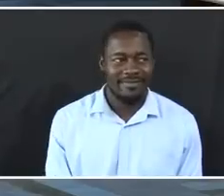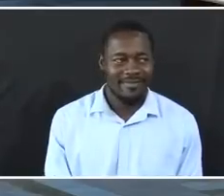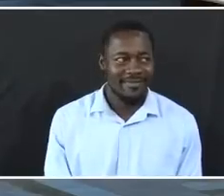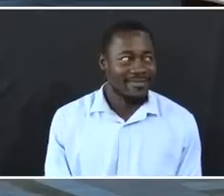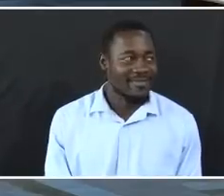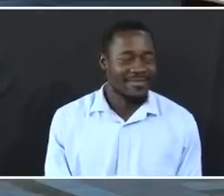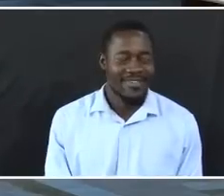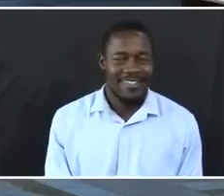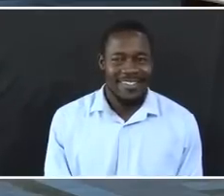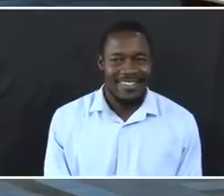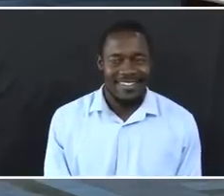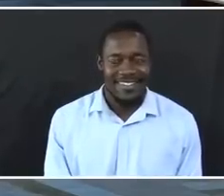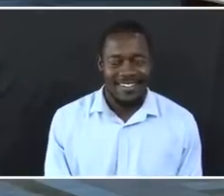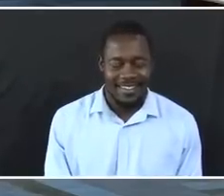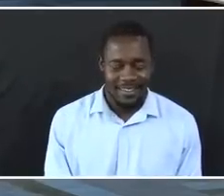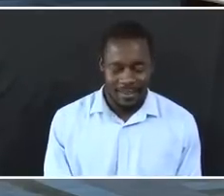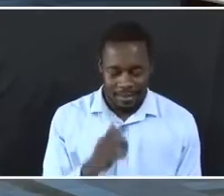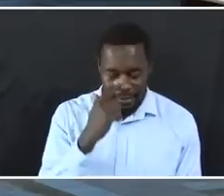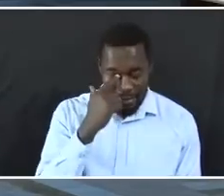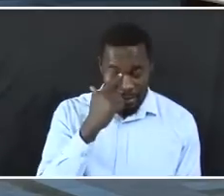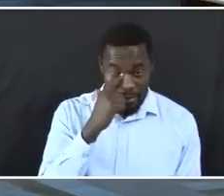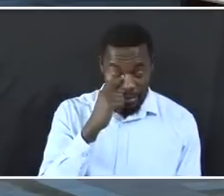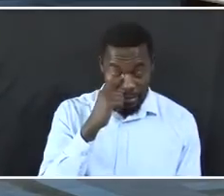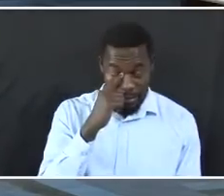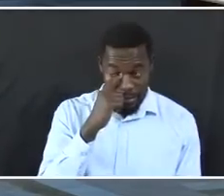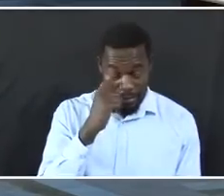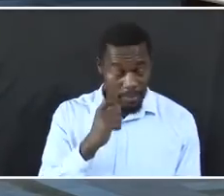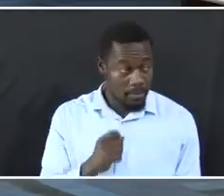I like the way you began. In our days,